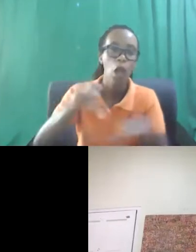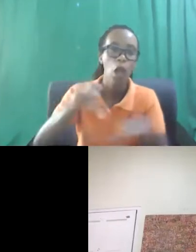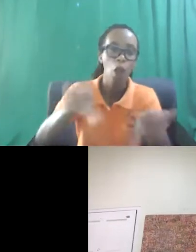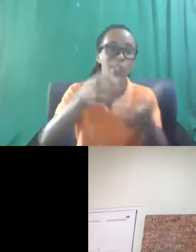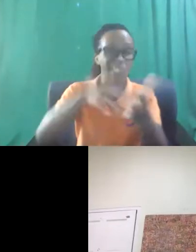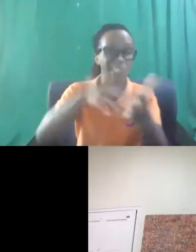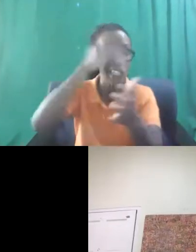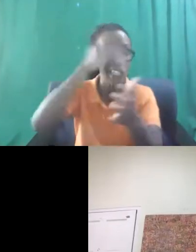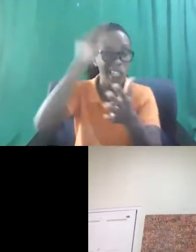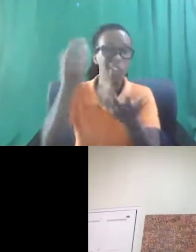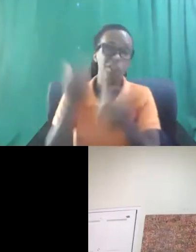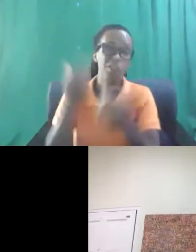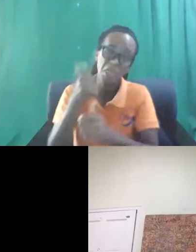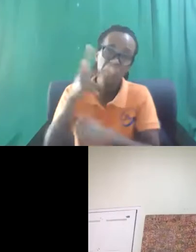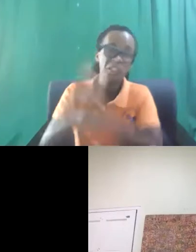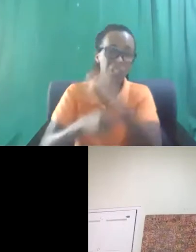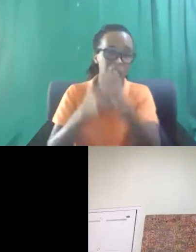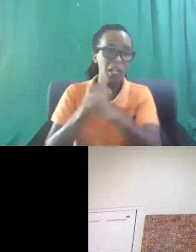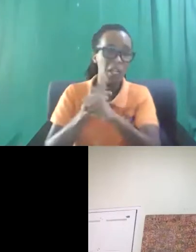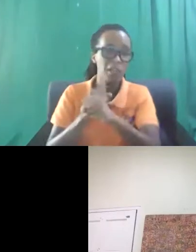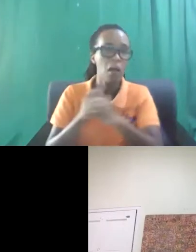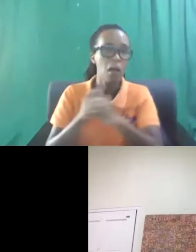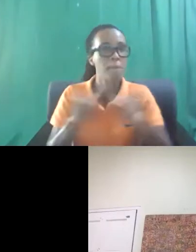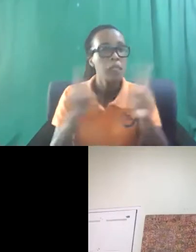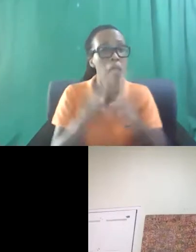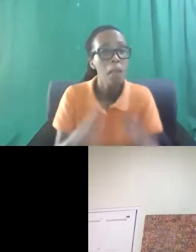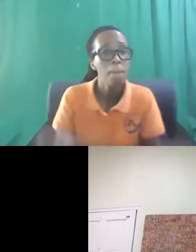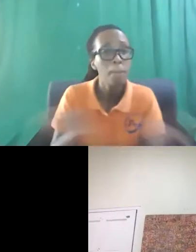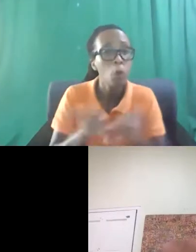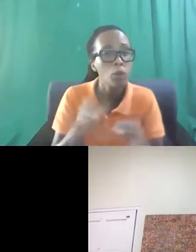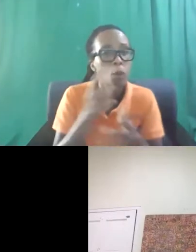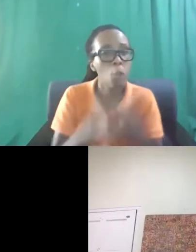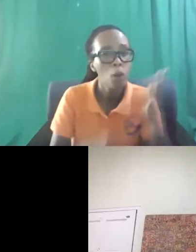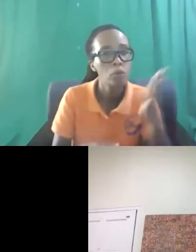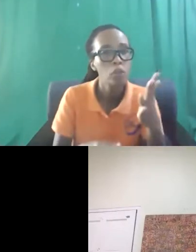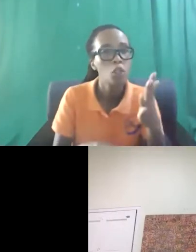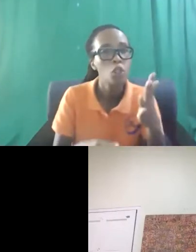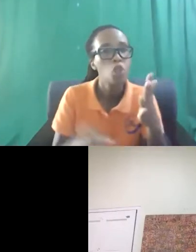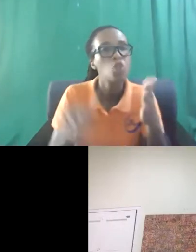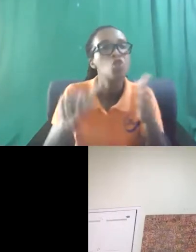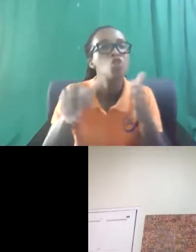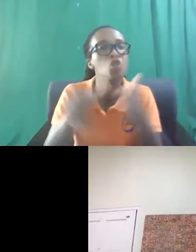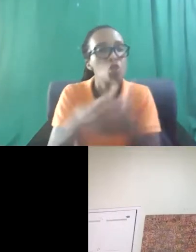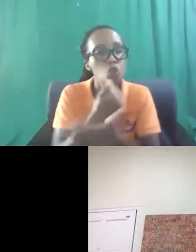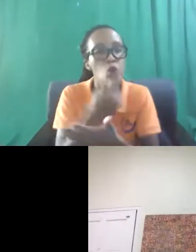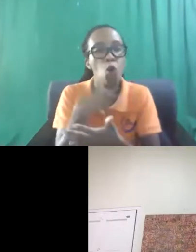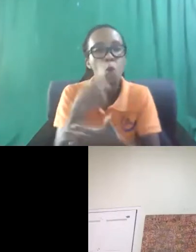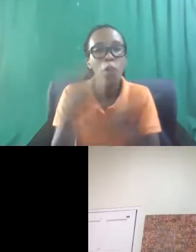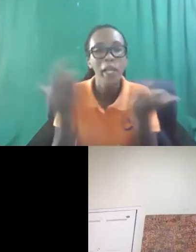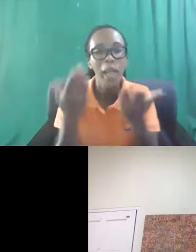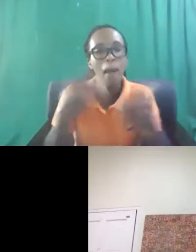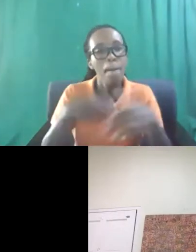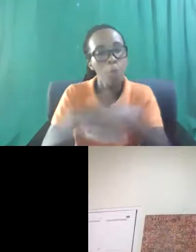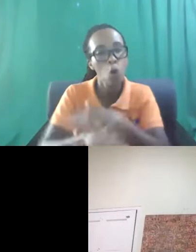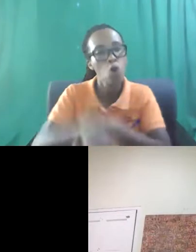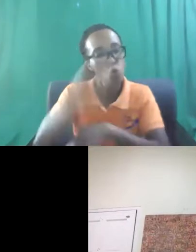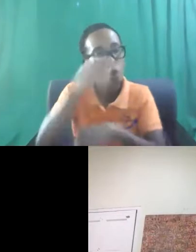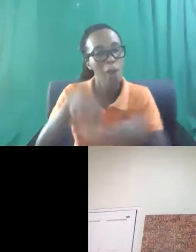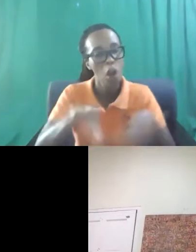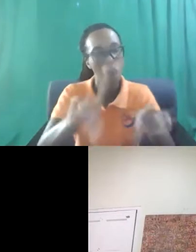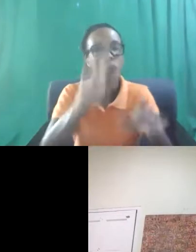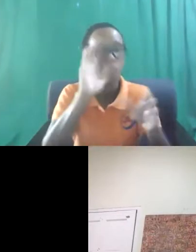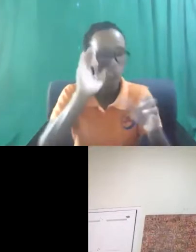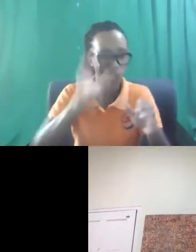last 13 years. Yeah. But what really makes a difference is all of you, hopefully. And that's what can change things